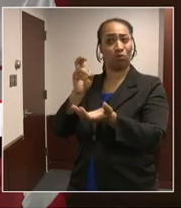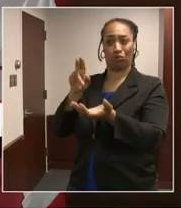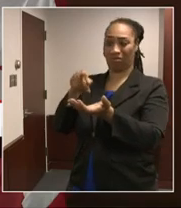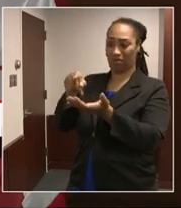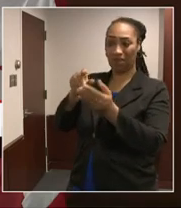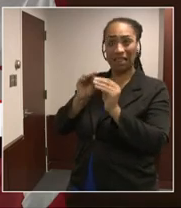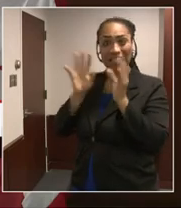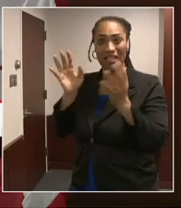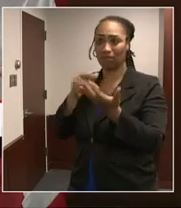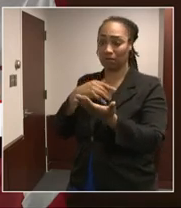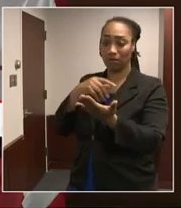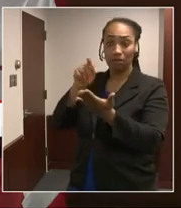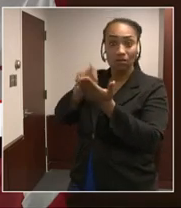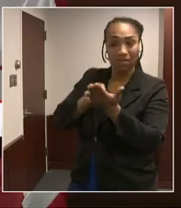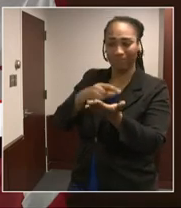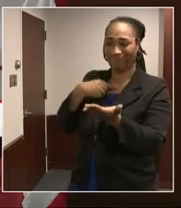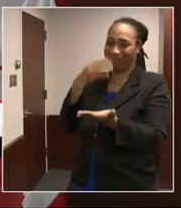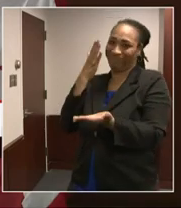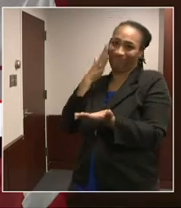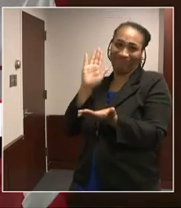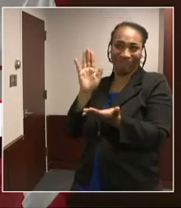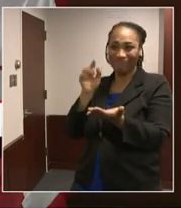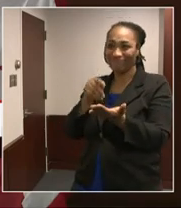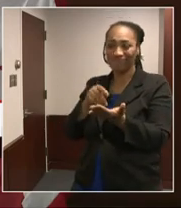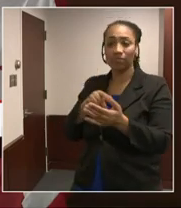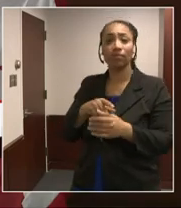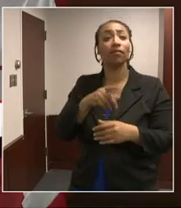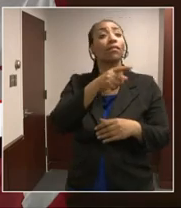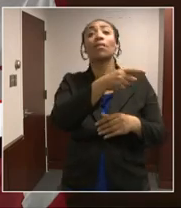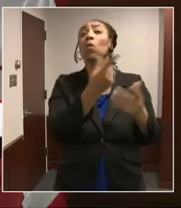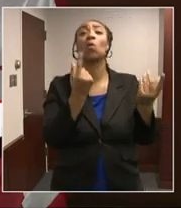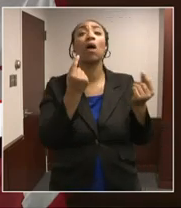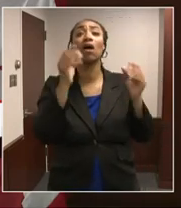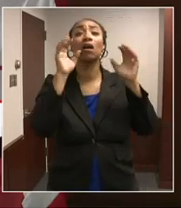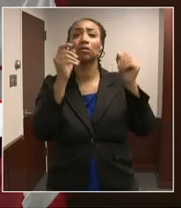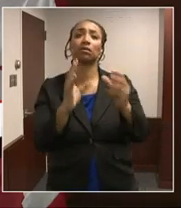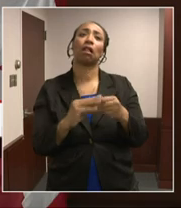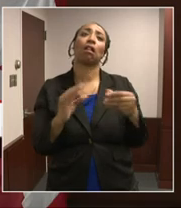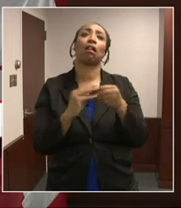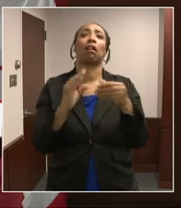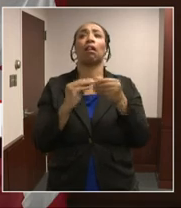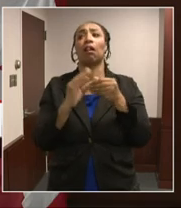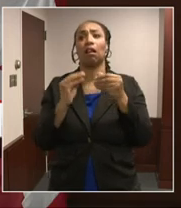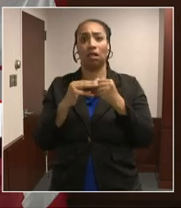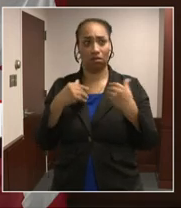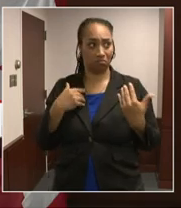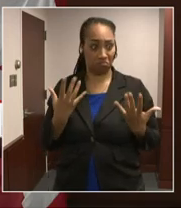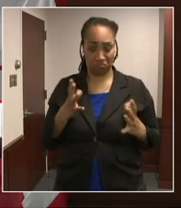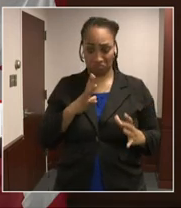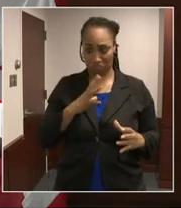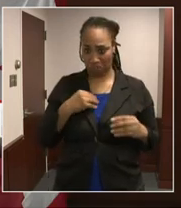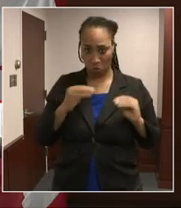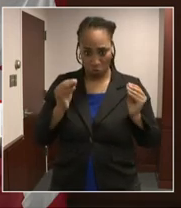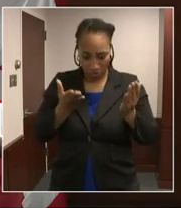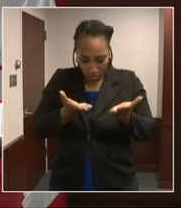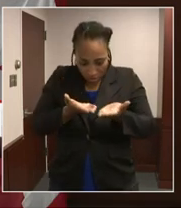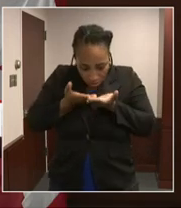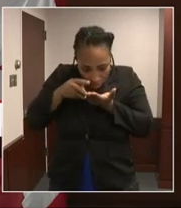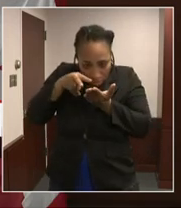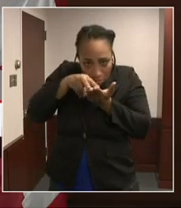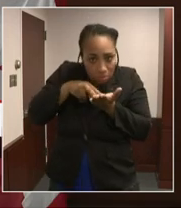things, but I can't speak to that. And I guess another broad